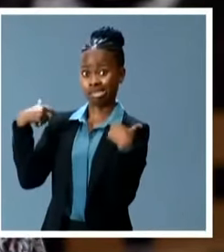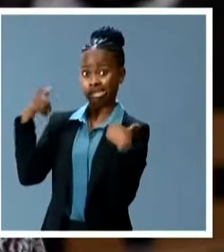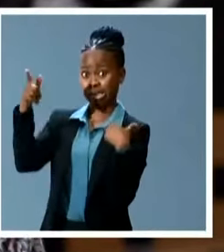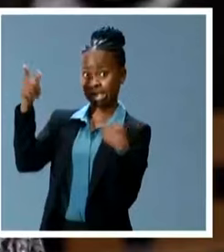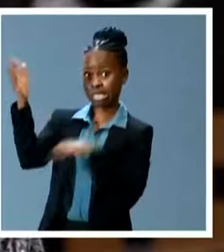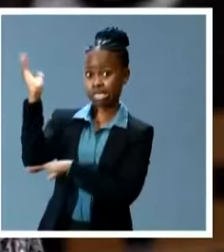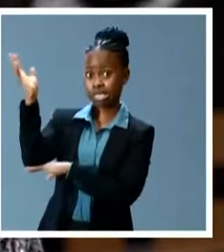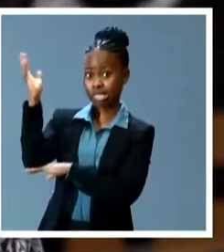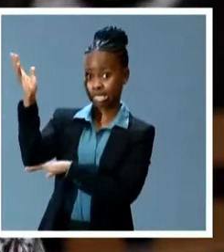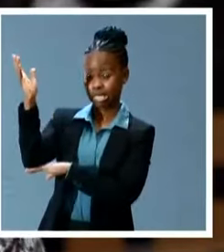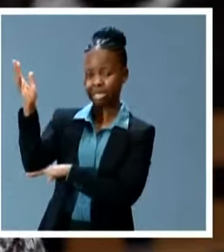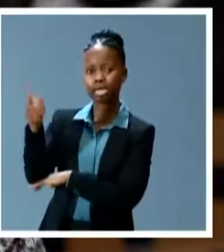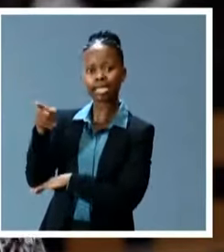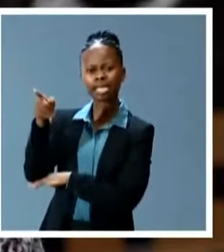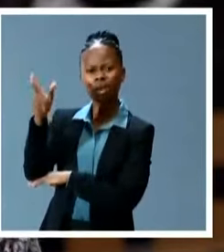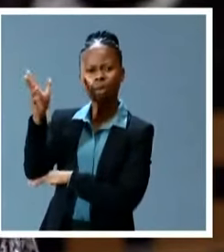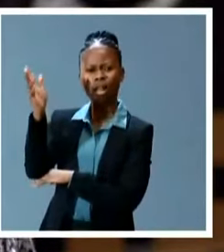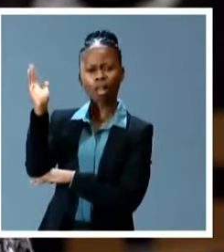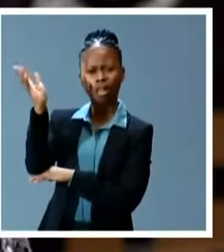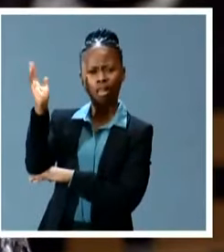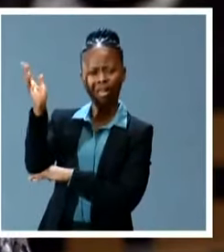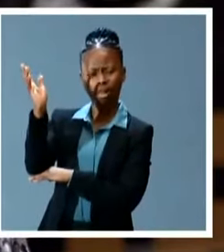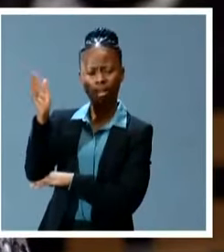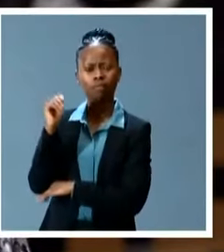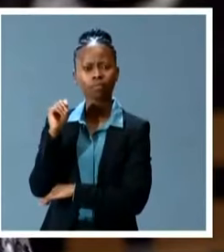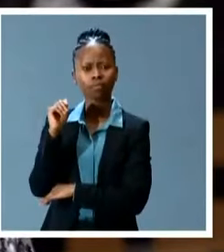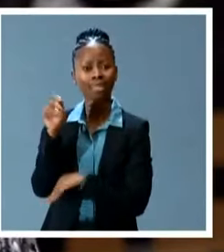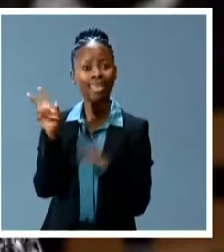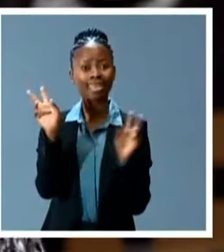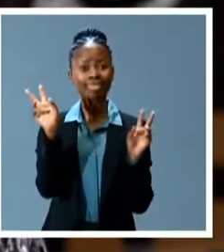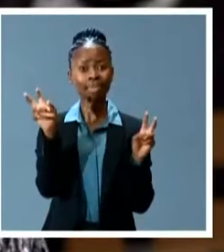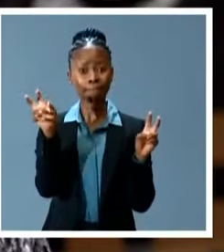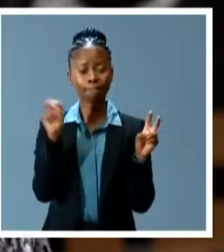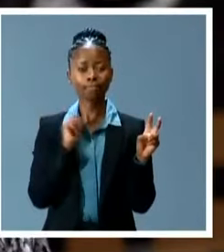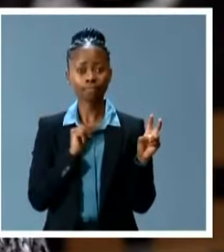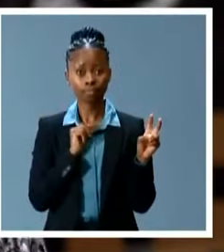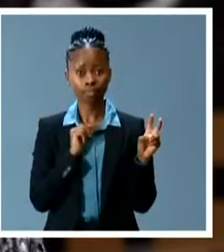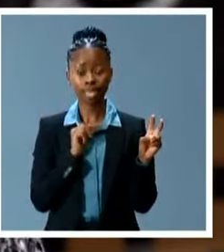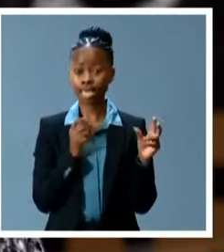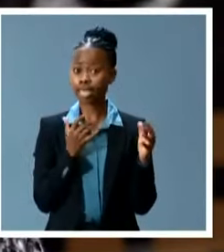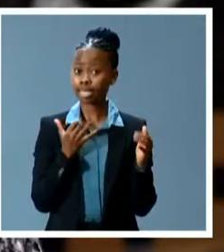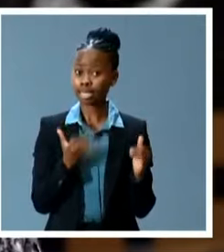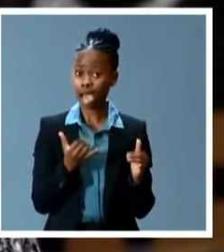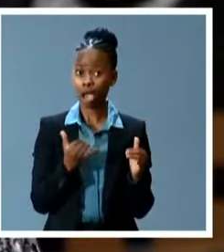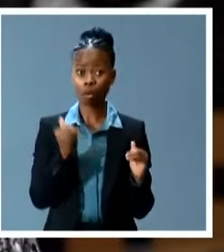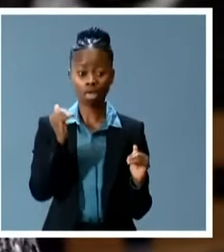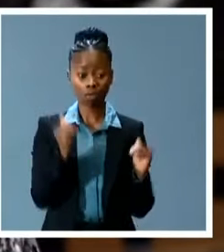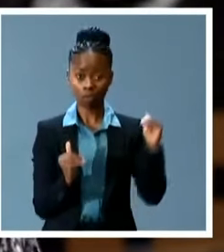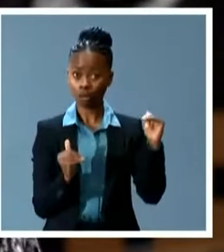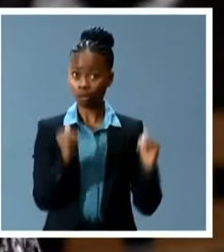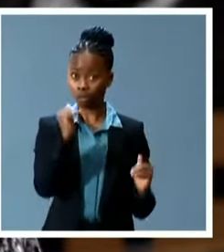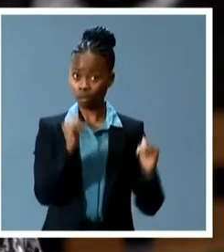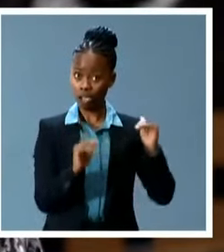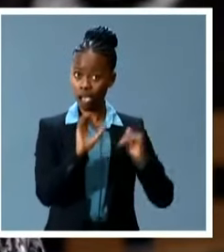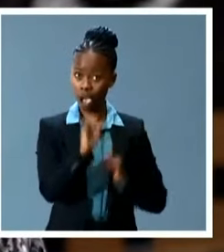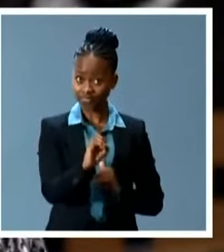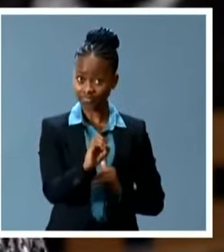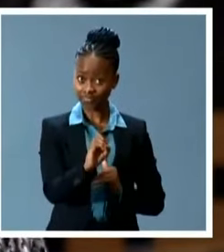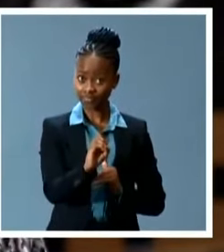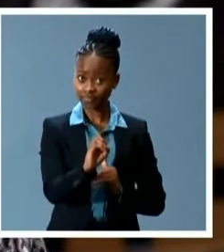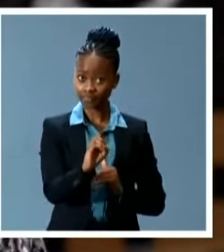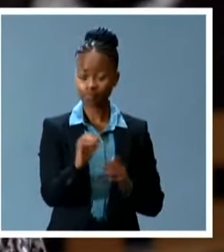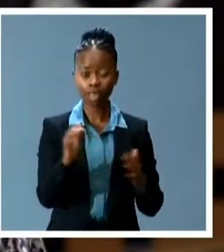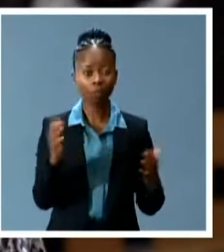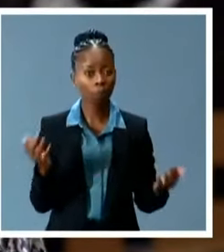Nations, will address us on the theme, Tackling the Inequality Pandemic, a